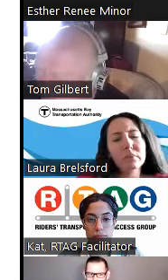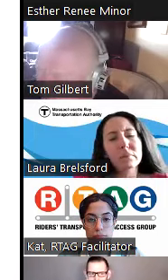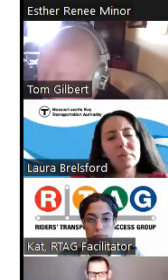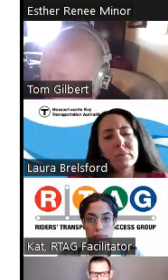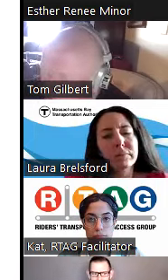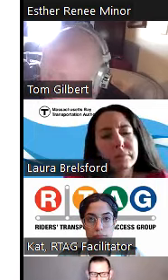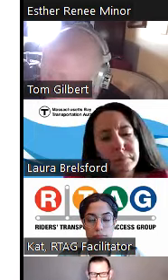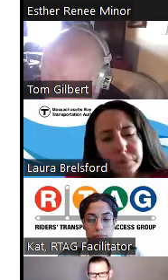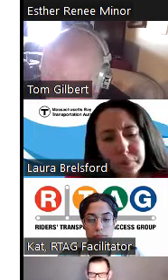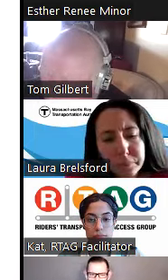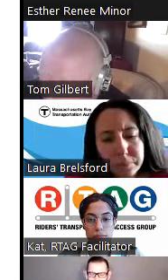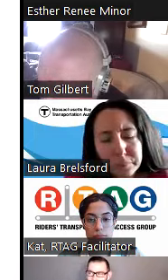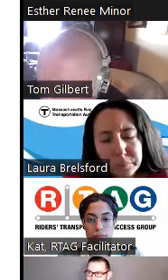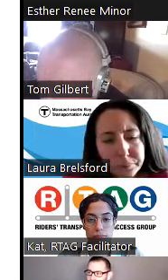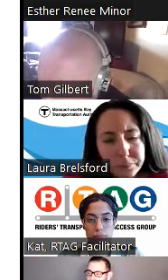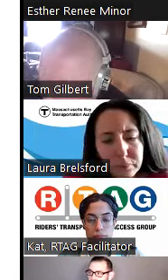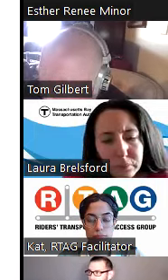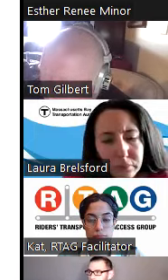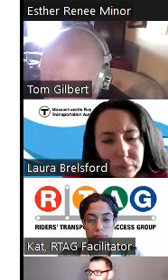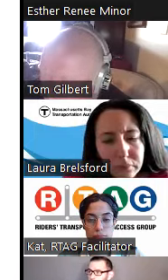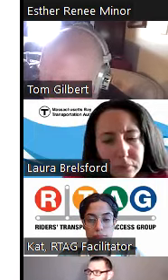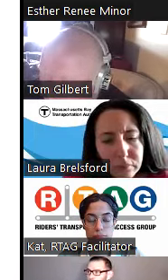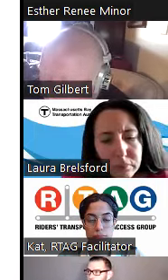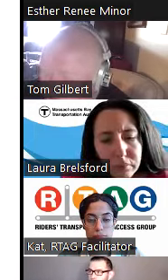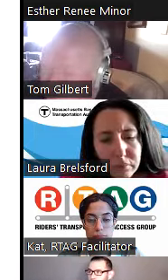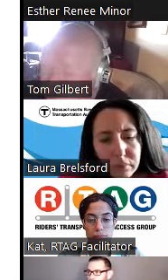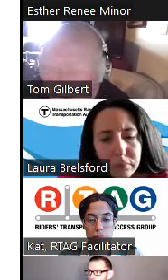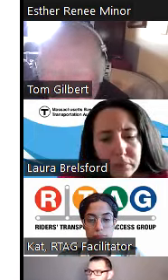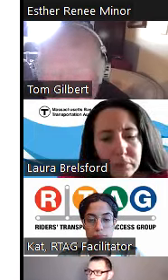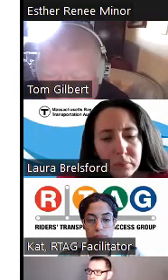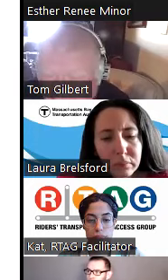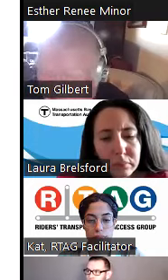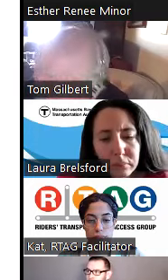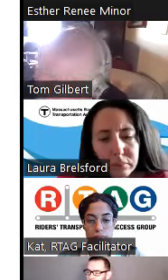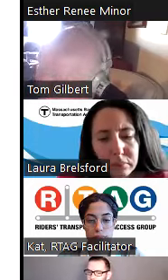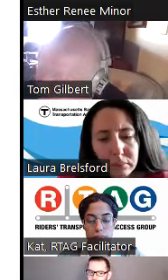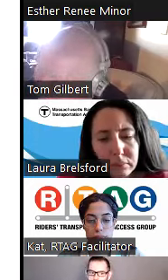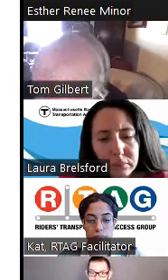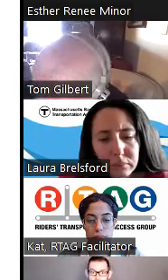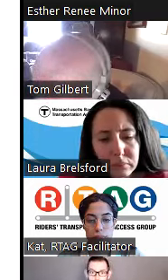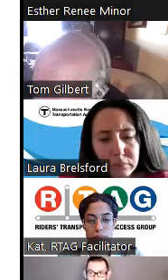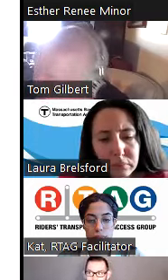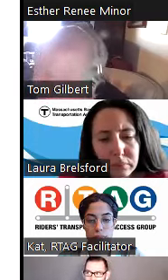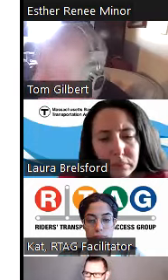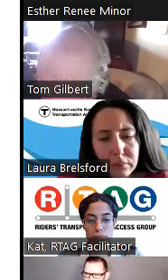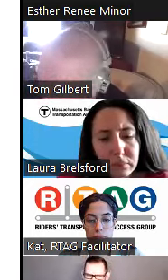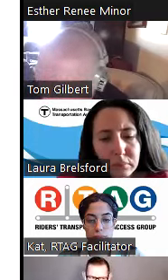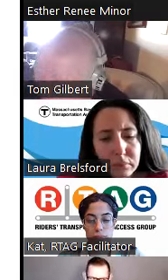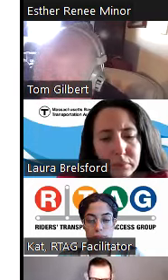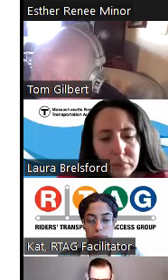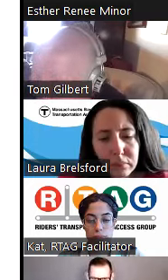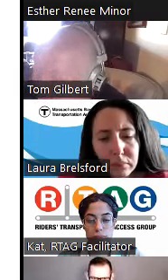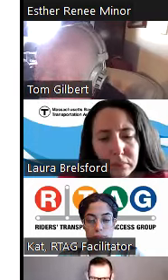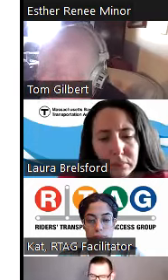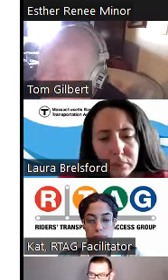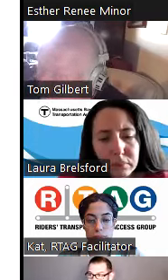like next train to VA Medical Center is boarding, but it's still arriving. It's still moving. It's not boarding, or it's already leaving.